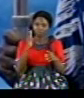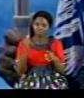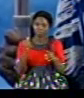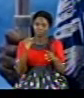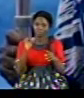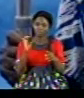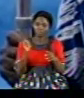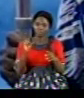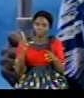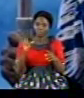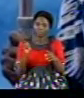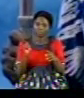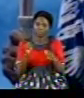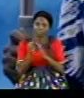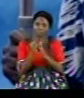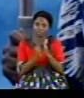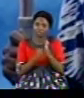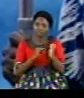State. I fell sick